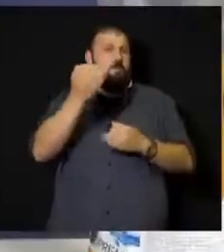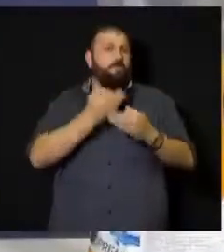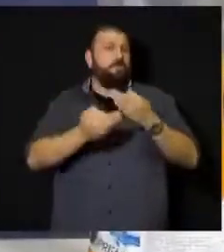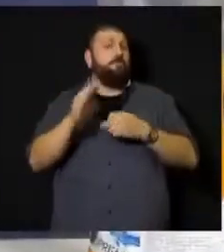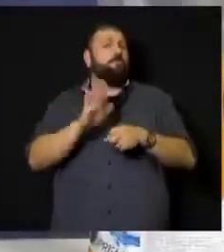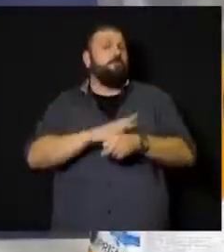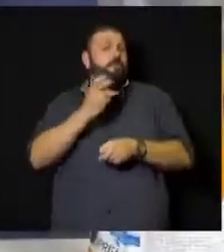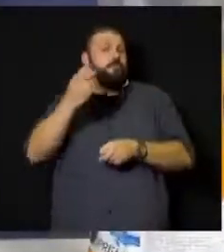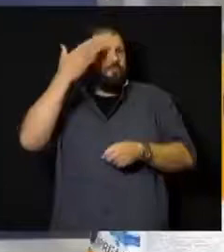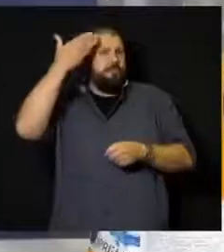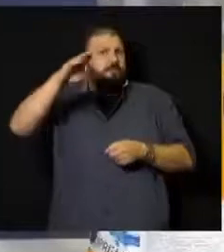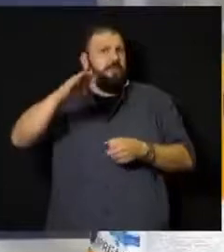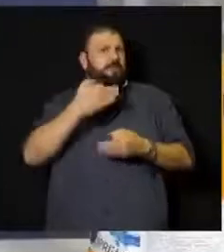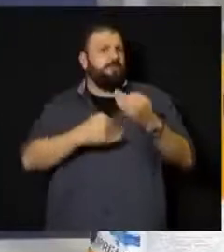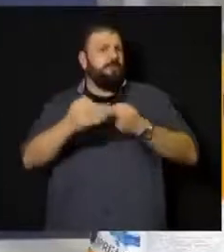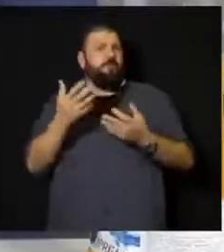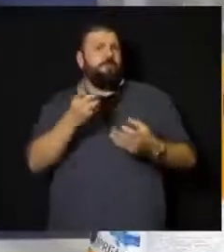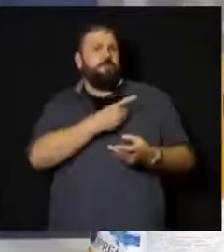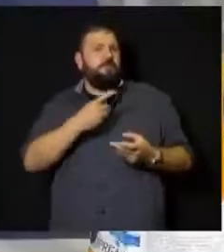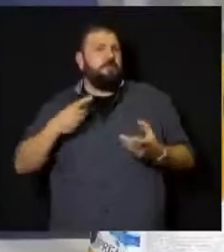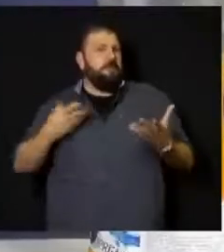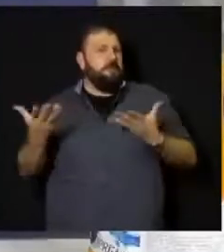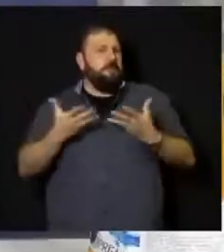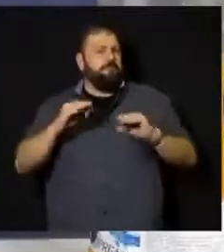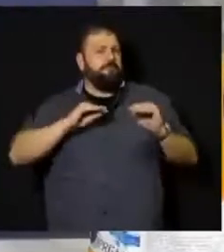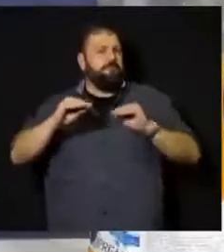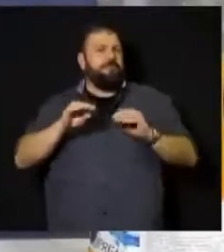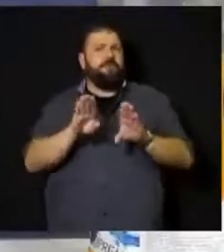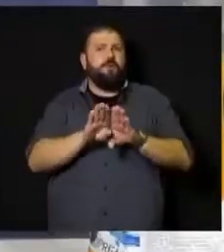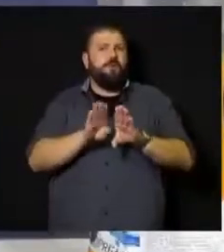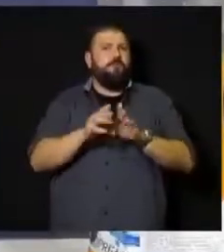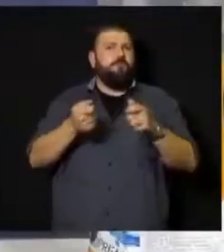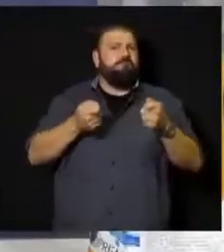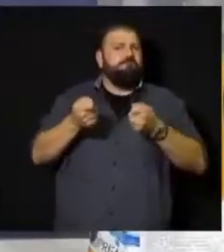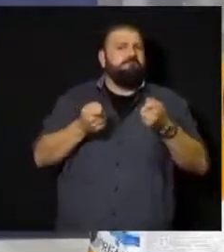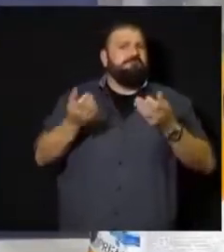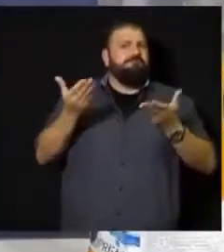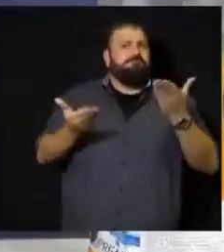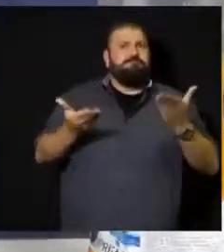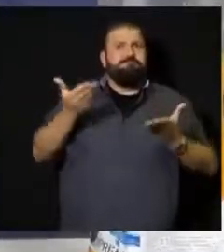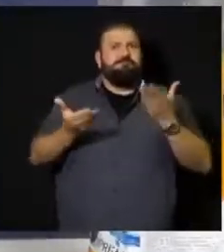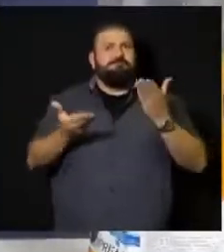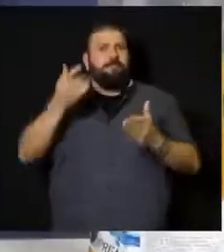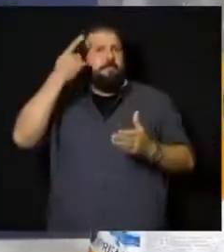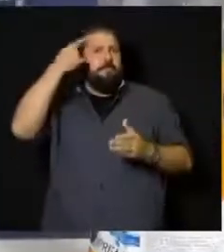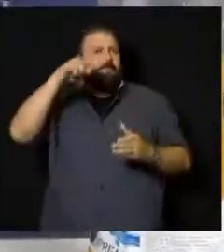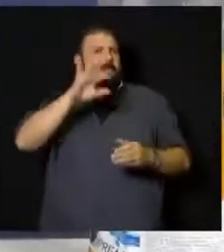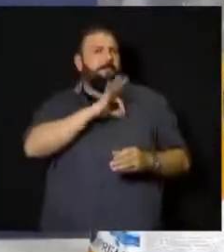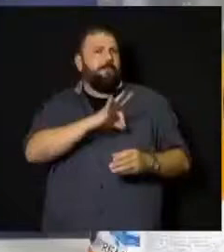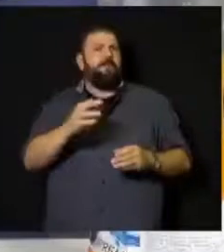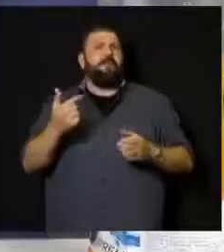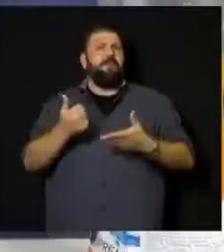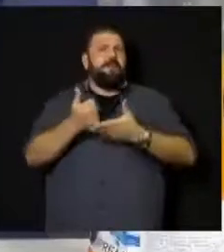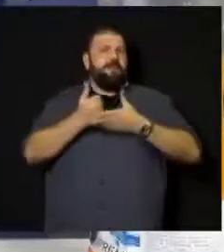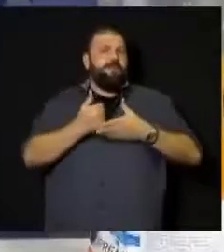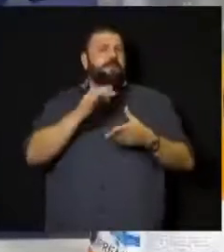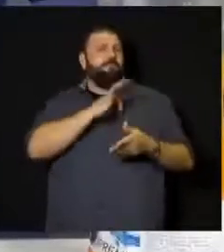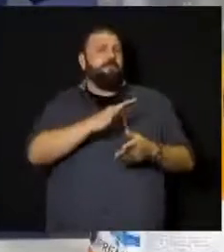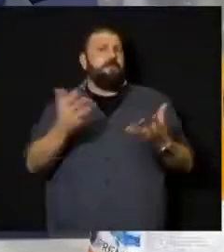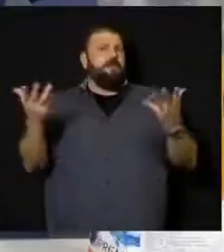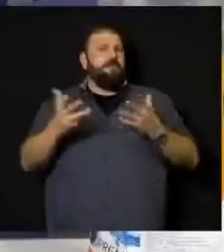quickly. And so the people who are older know that they have to do the same. This is like a balance that has helped us